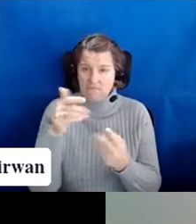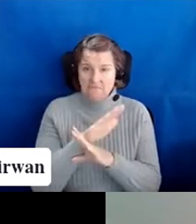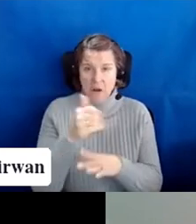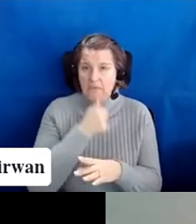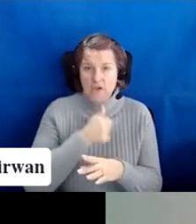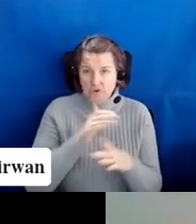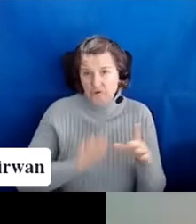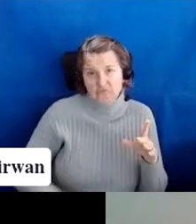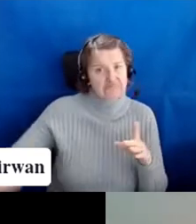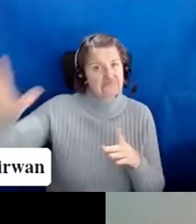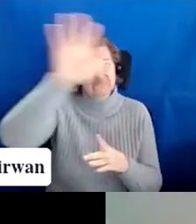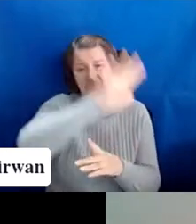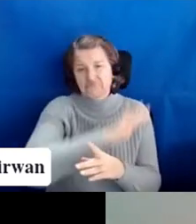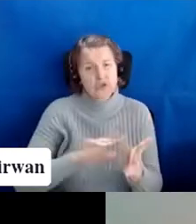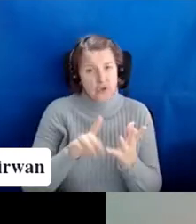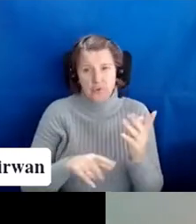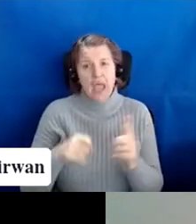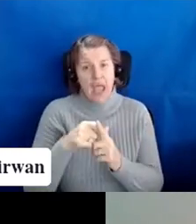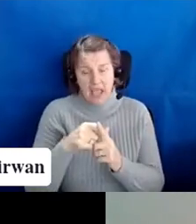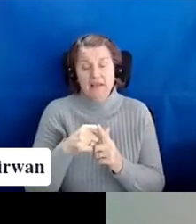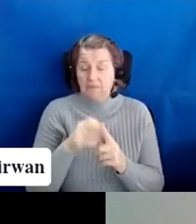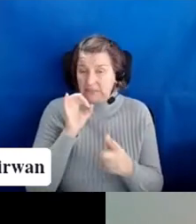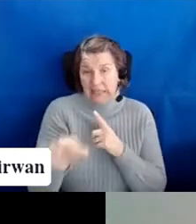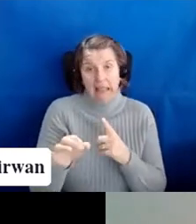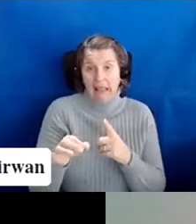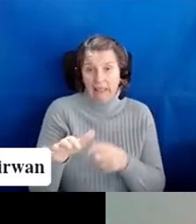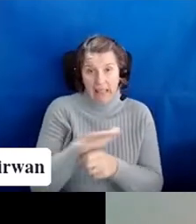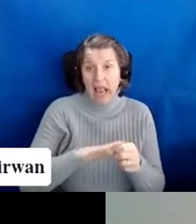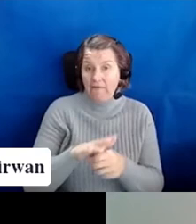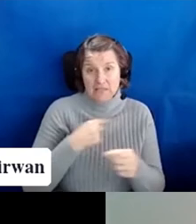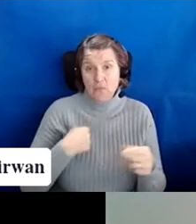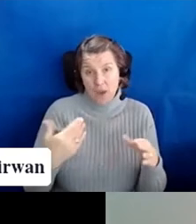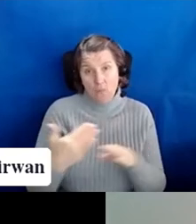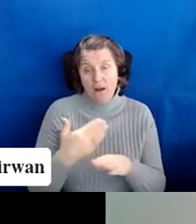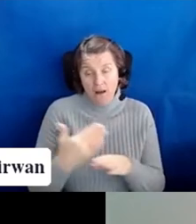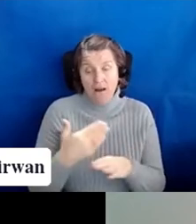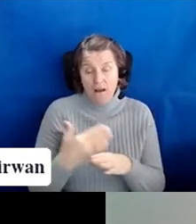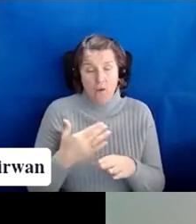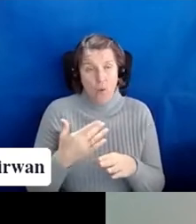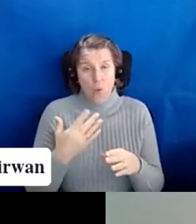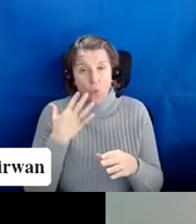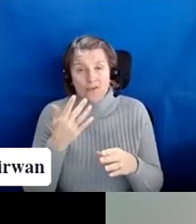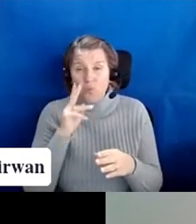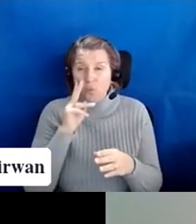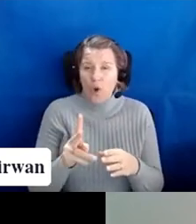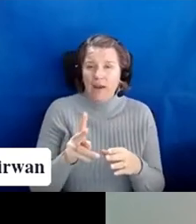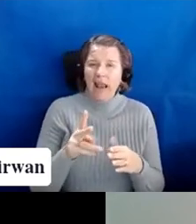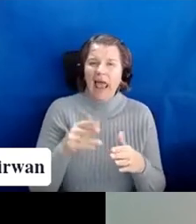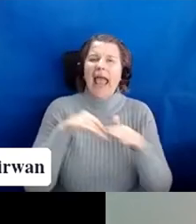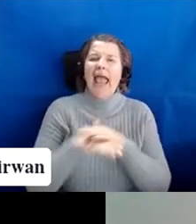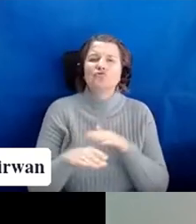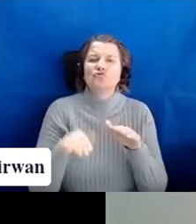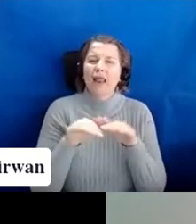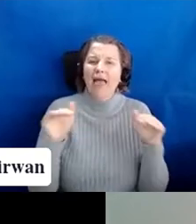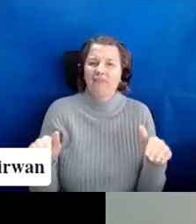across the UK, and particularly within the boroughs that we work with. And actually, you know, when you're looking at what an entry level position